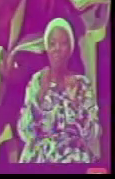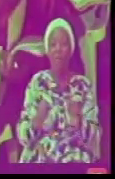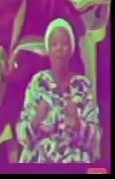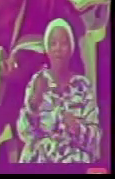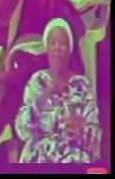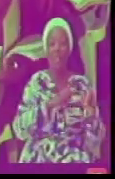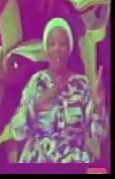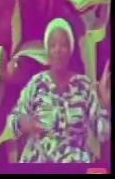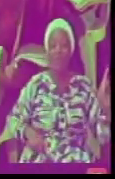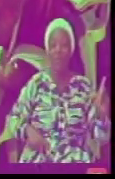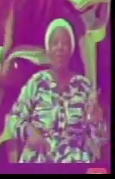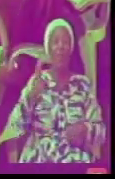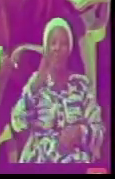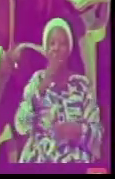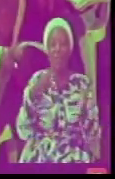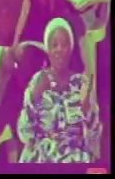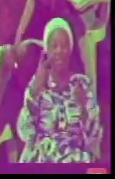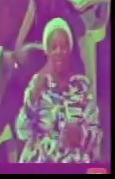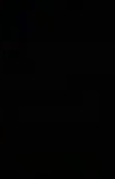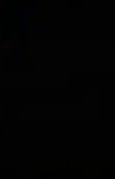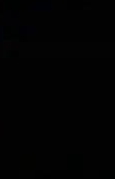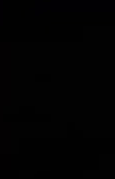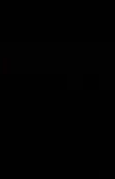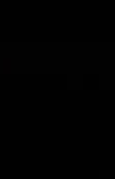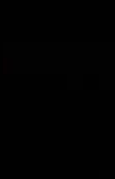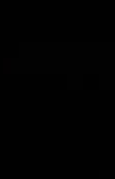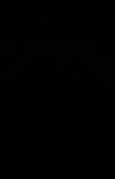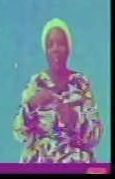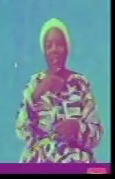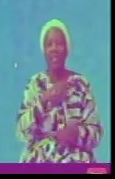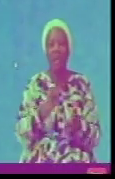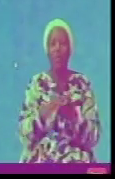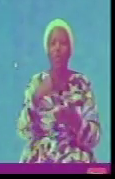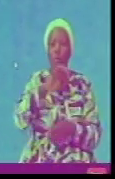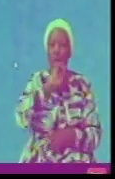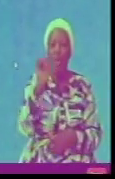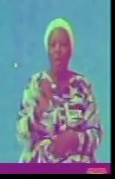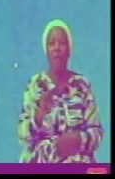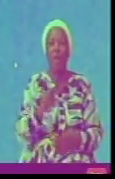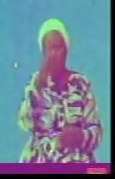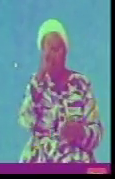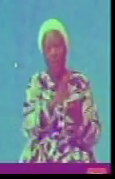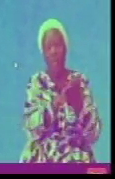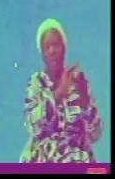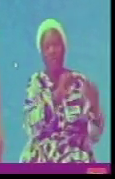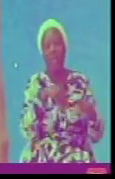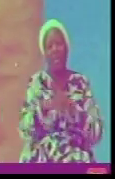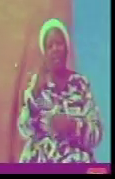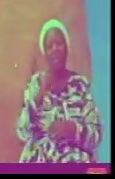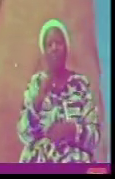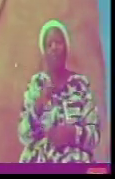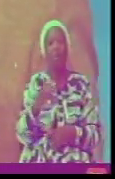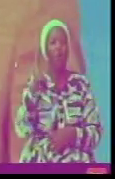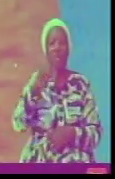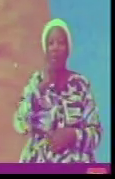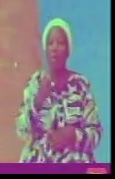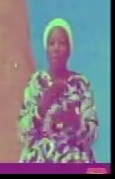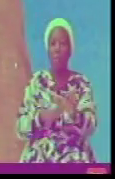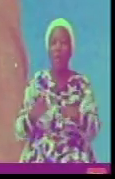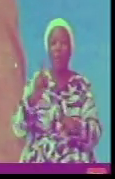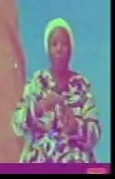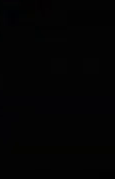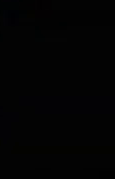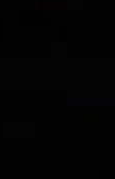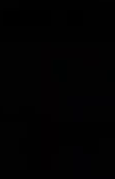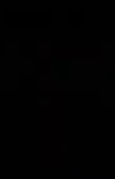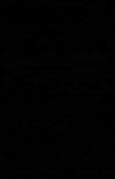And then the promise of God and the power of the Lord will be manifested in your life. It's like that